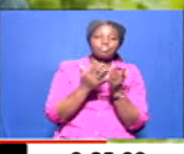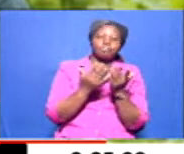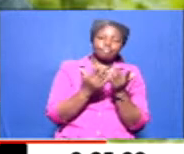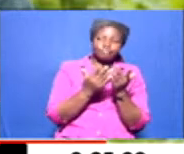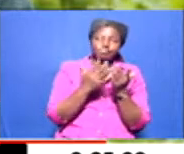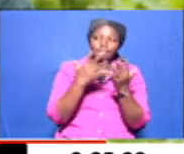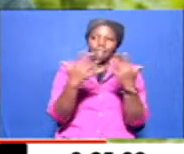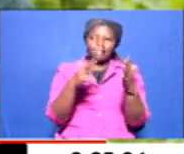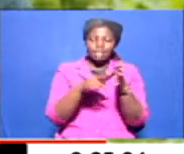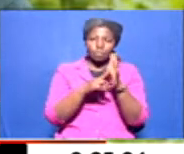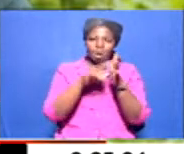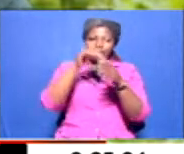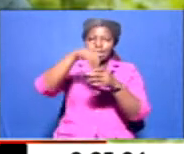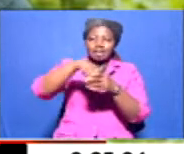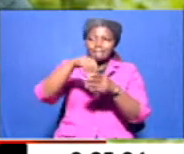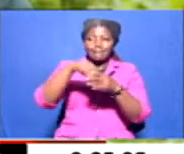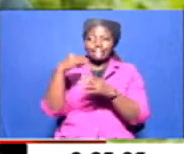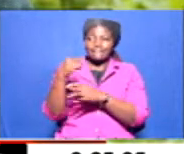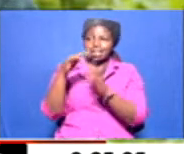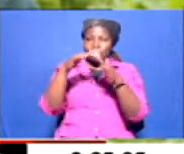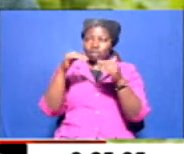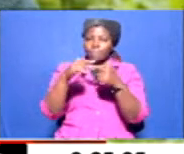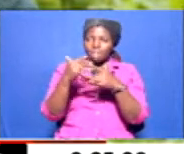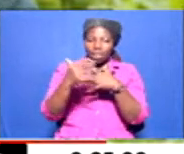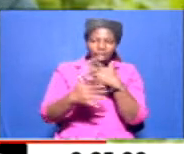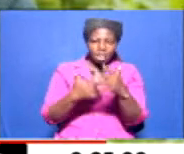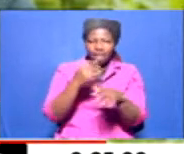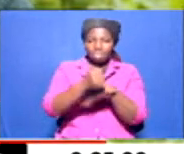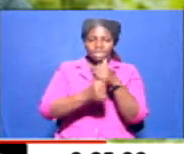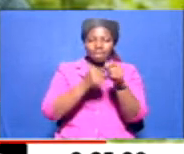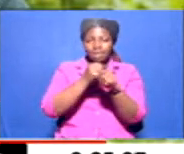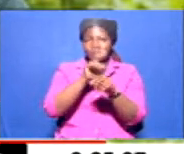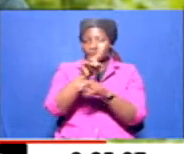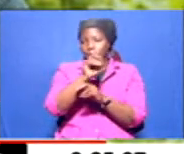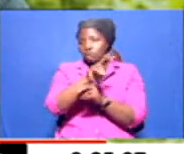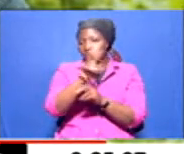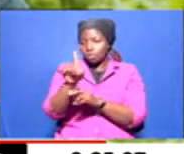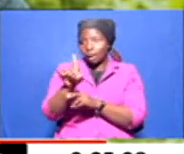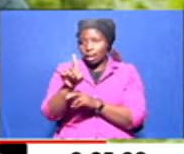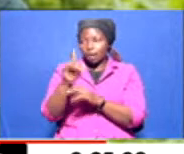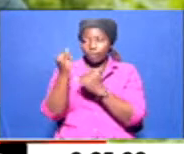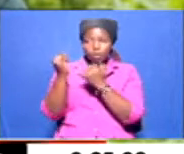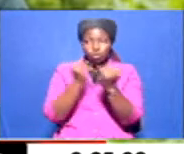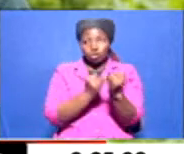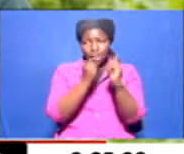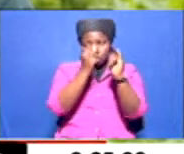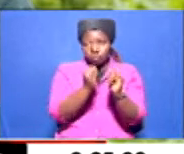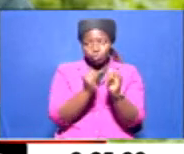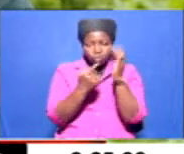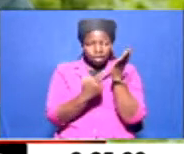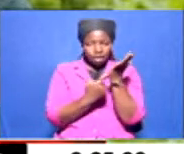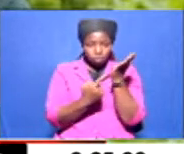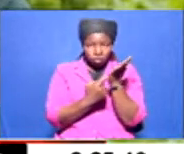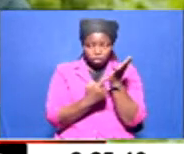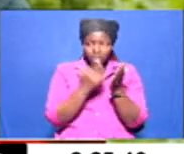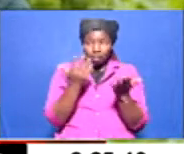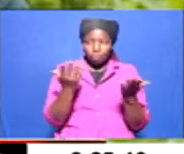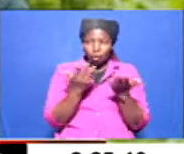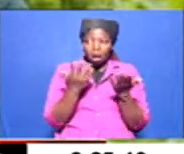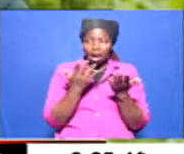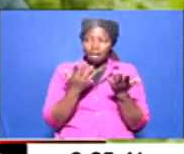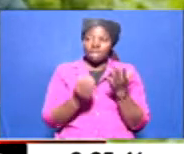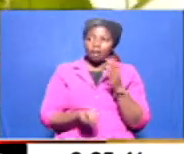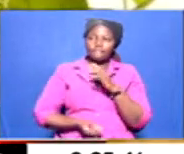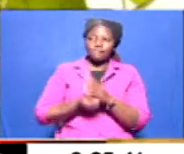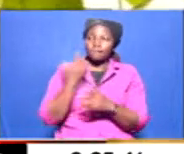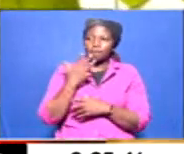greenhouse. But then in the year 2021, they introduced a new technology whereby they came up with the